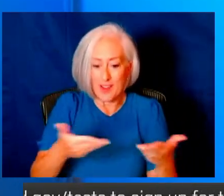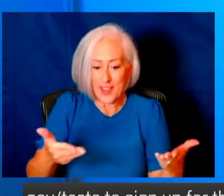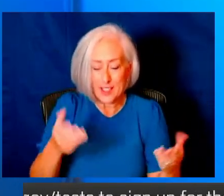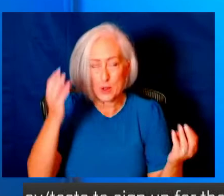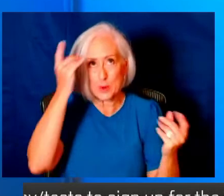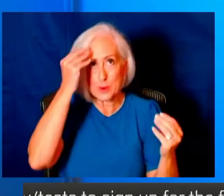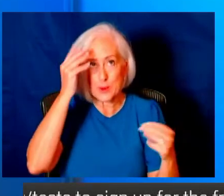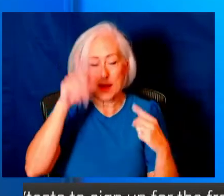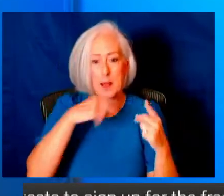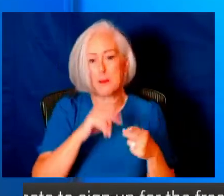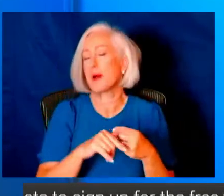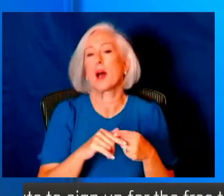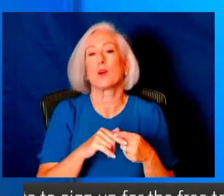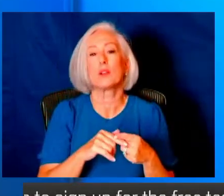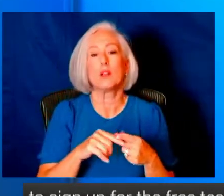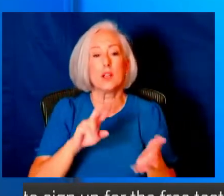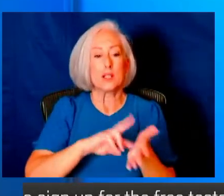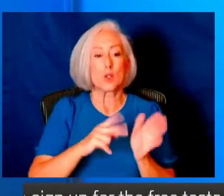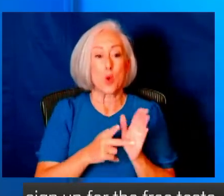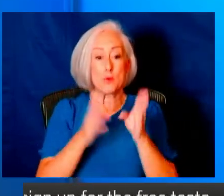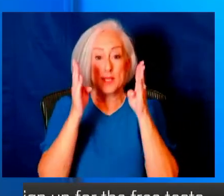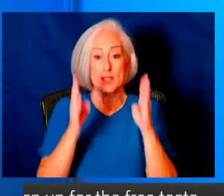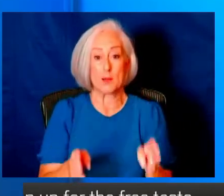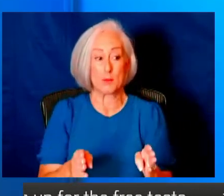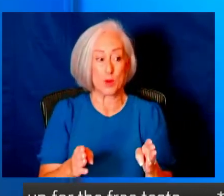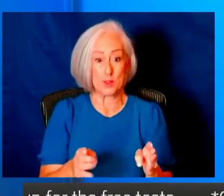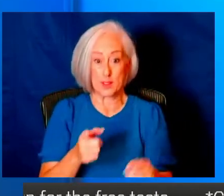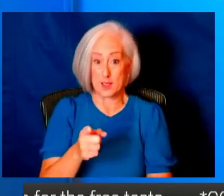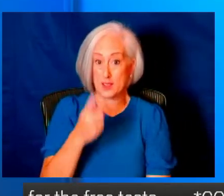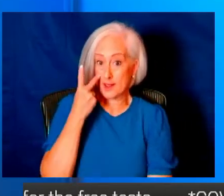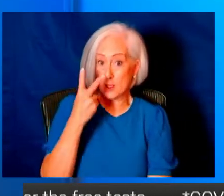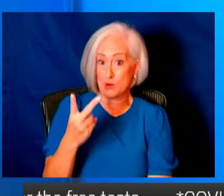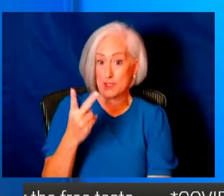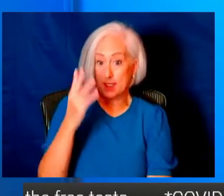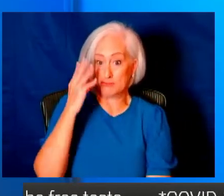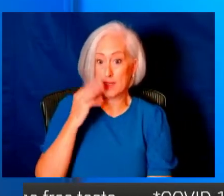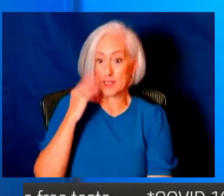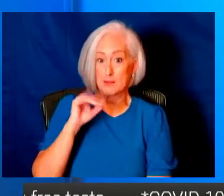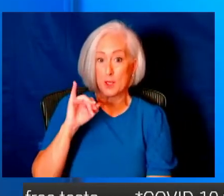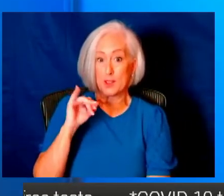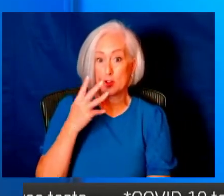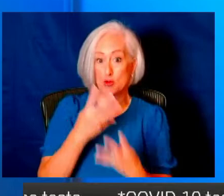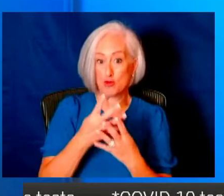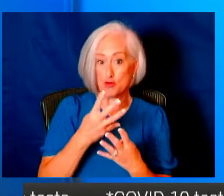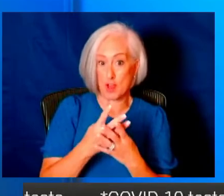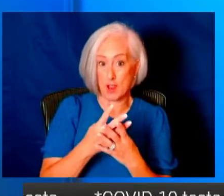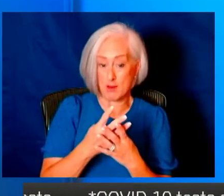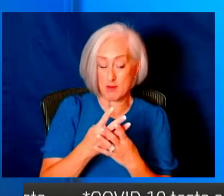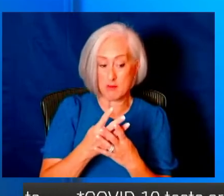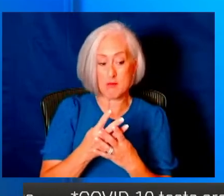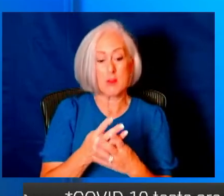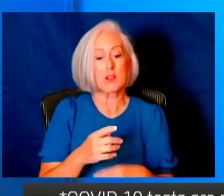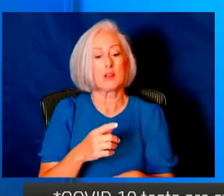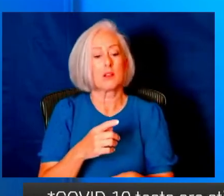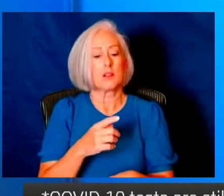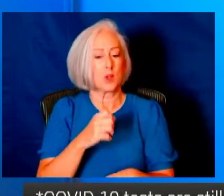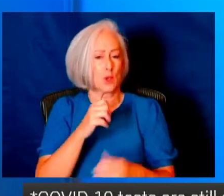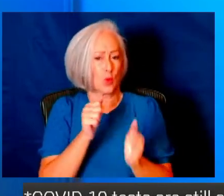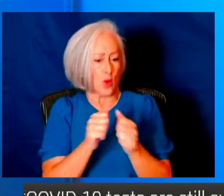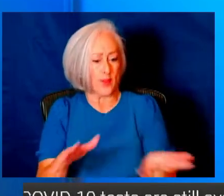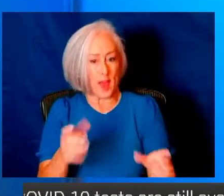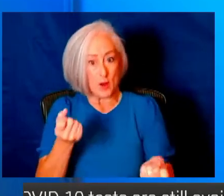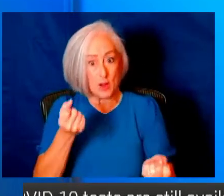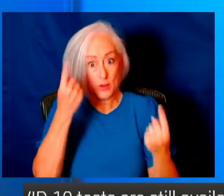we're looking at a person and we say or see they've been to jail without really understanding all of that that went into